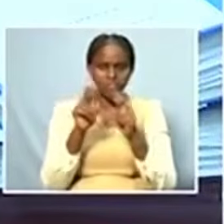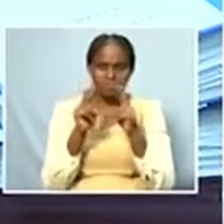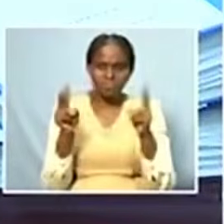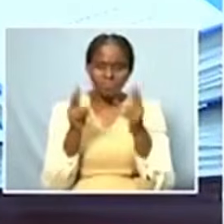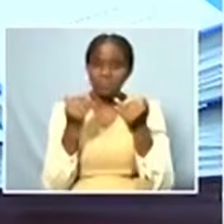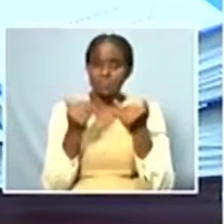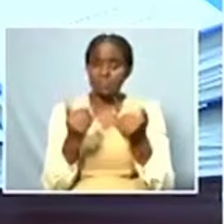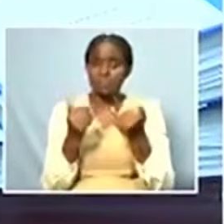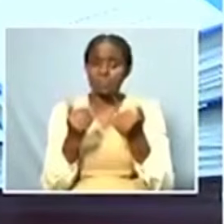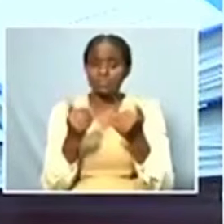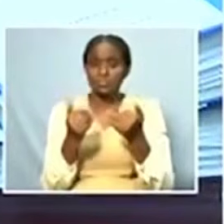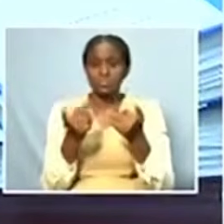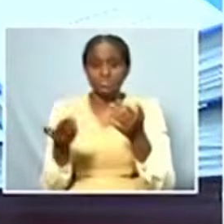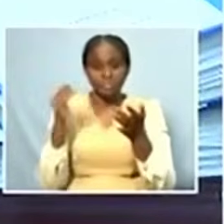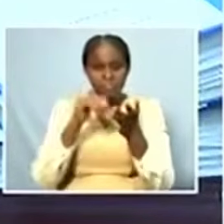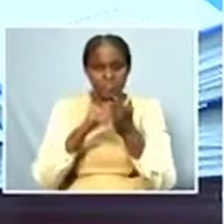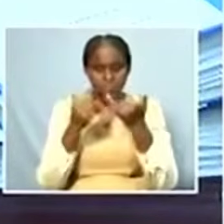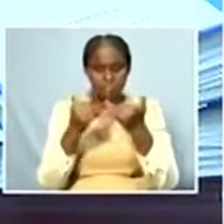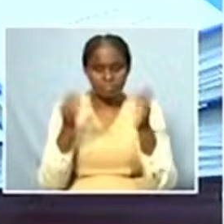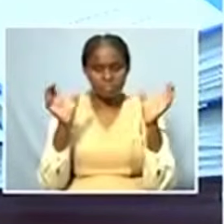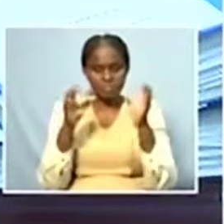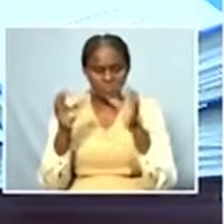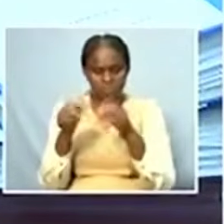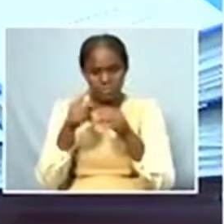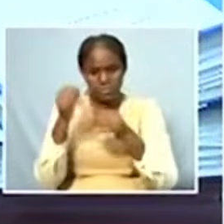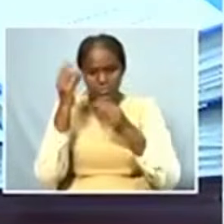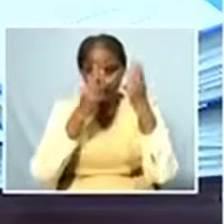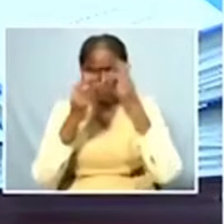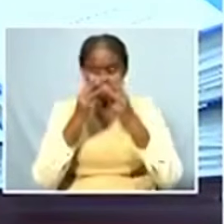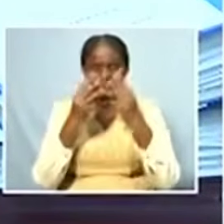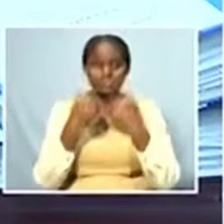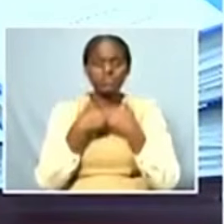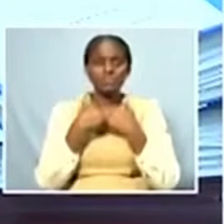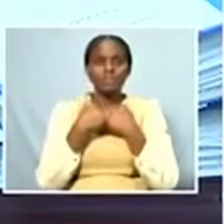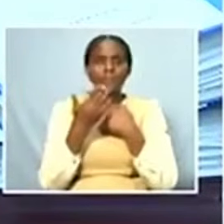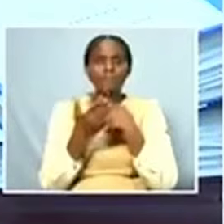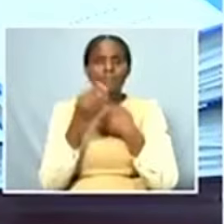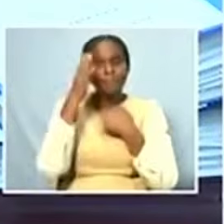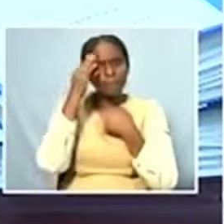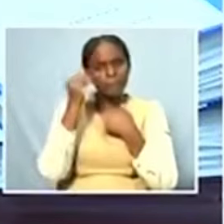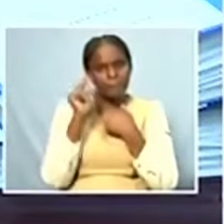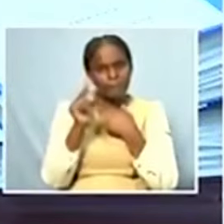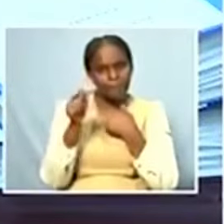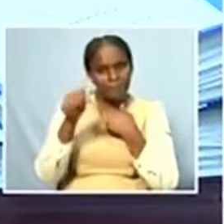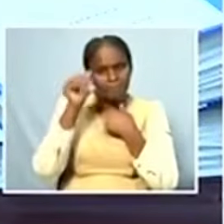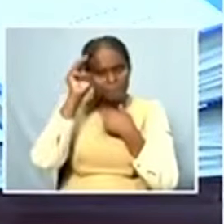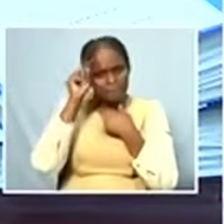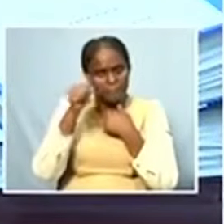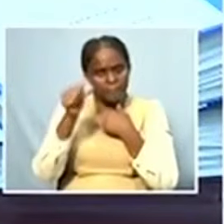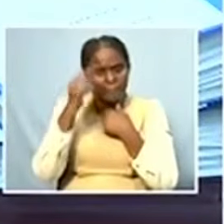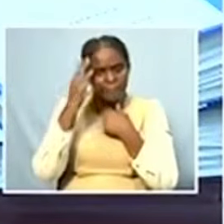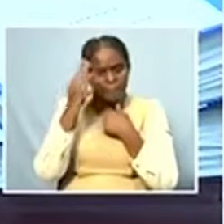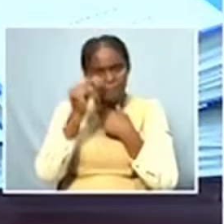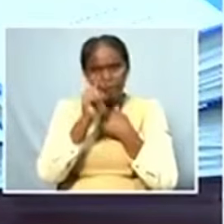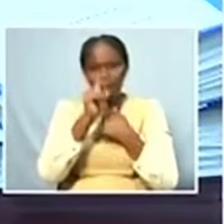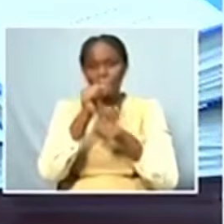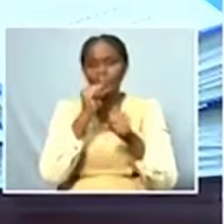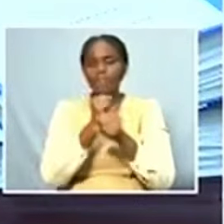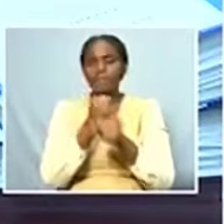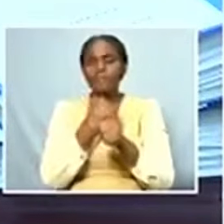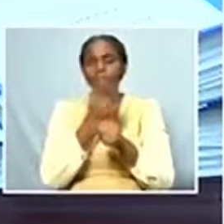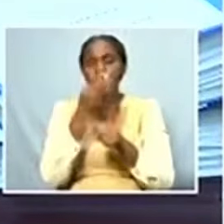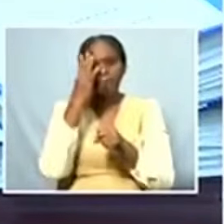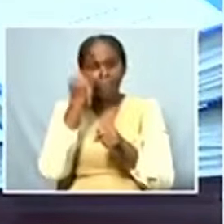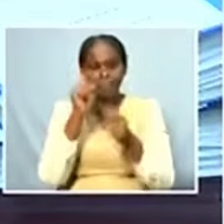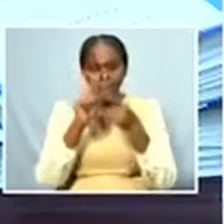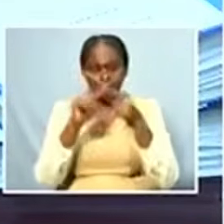So again, the committee is concerned why the ministry is taking 1 year